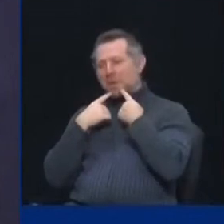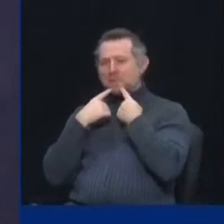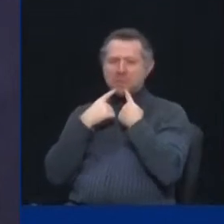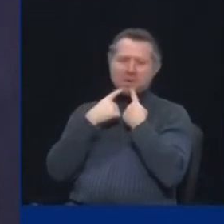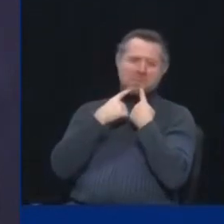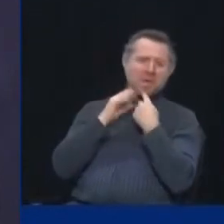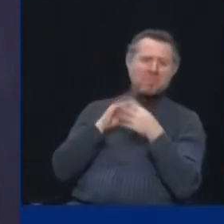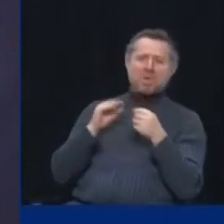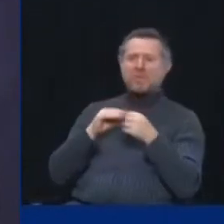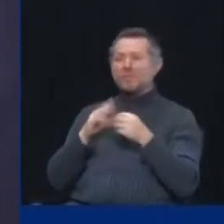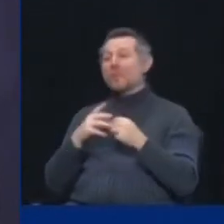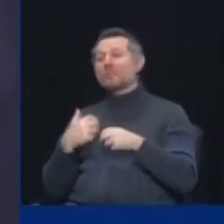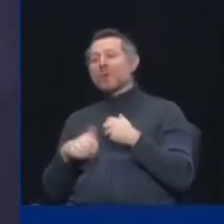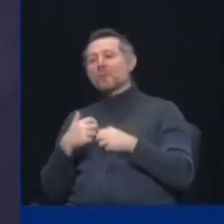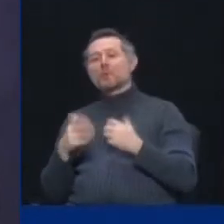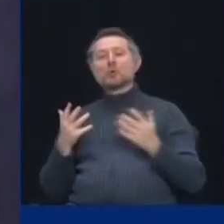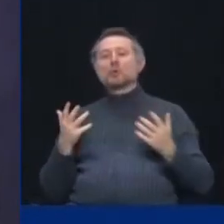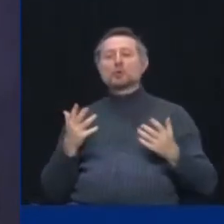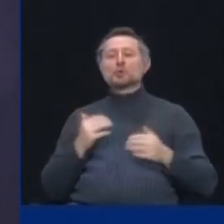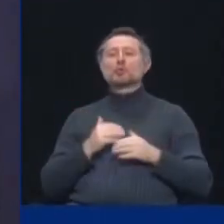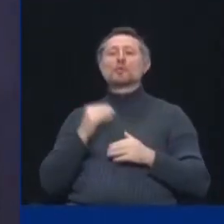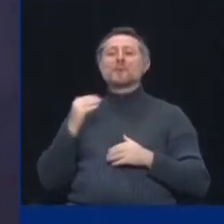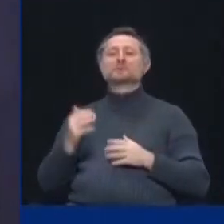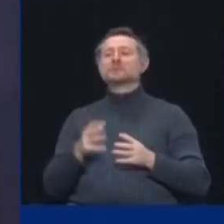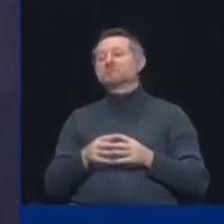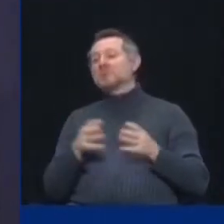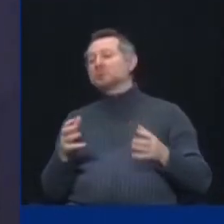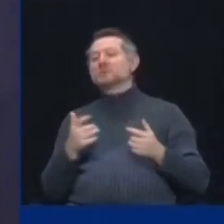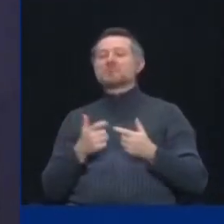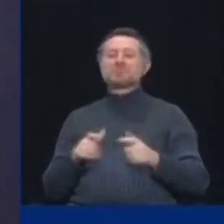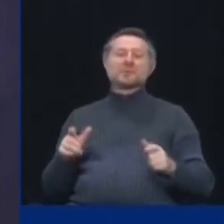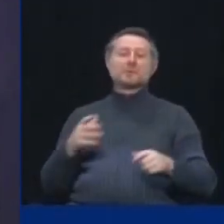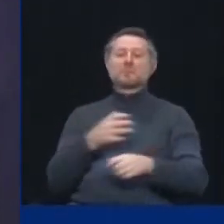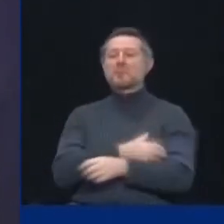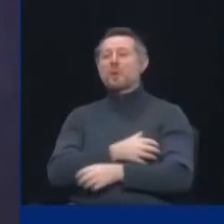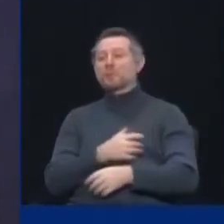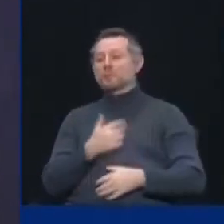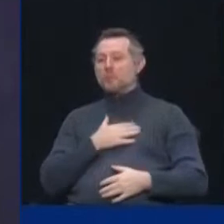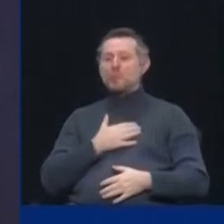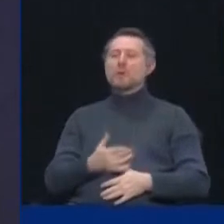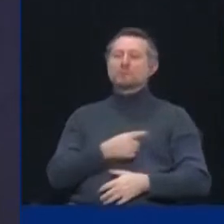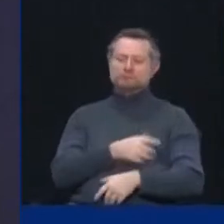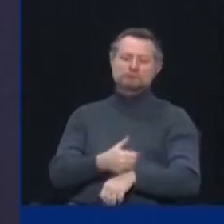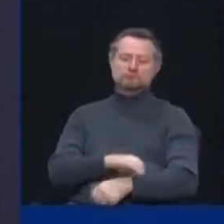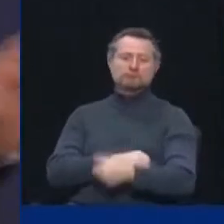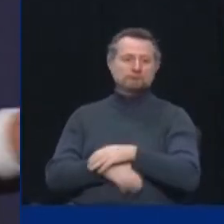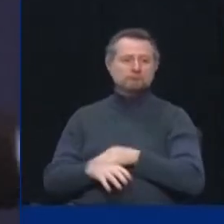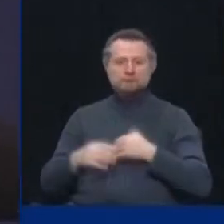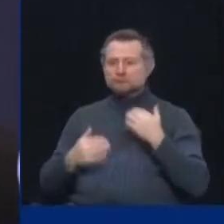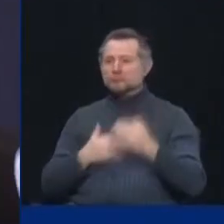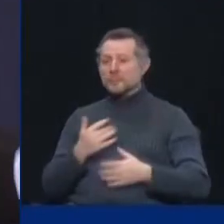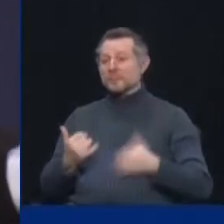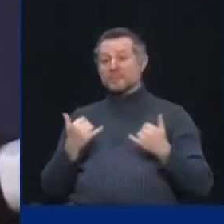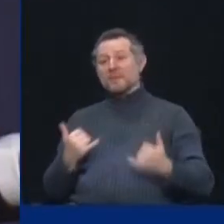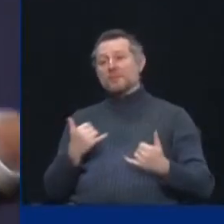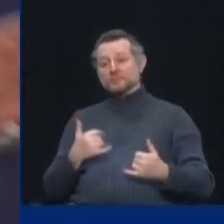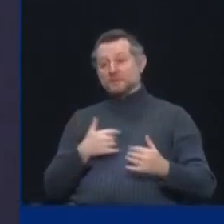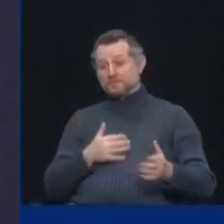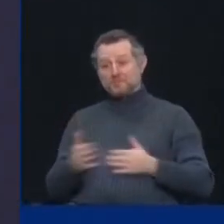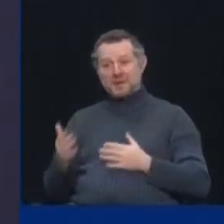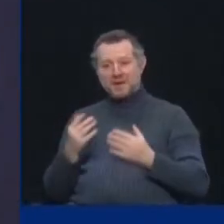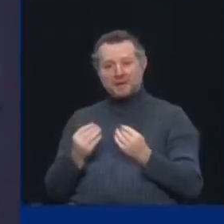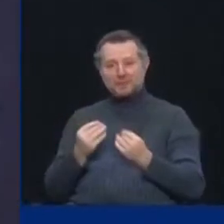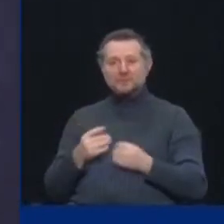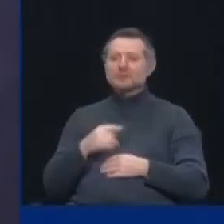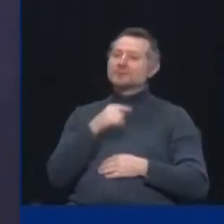bold to take on. He was willing to take it on. So now you had a plan. We have the capacity